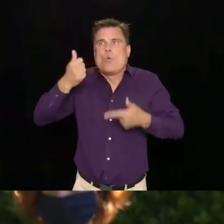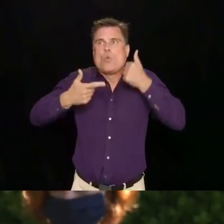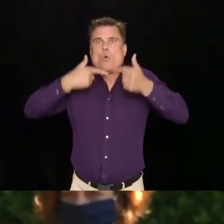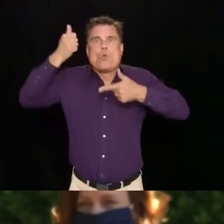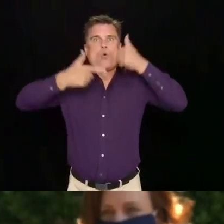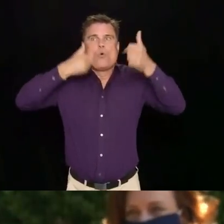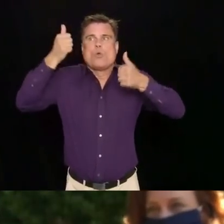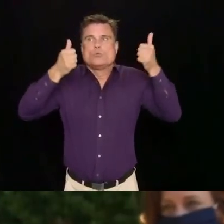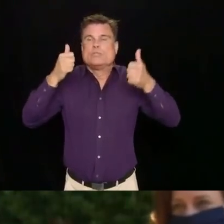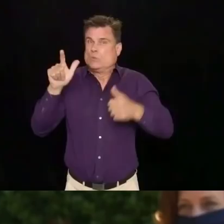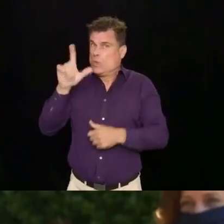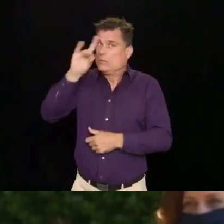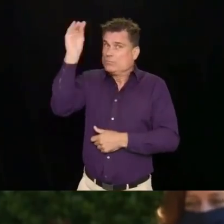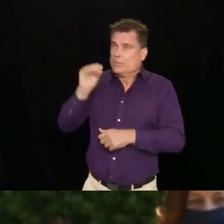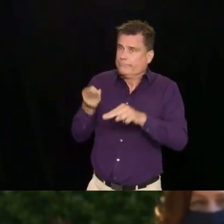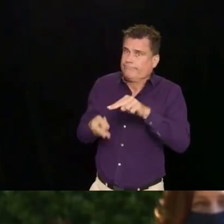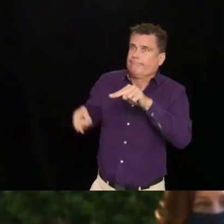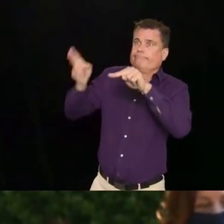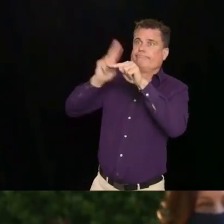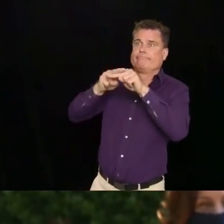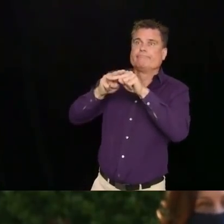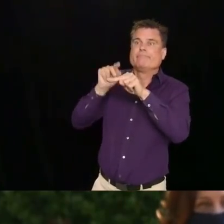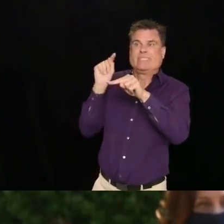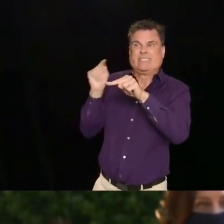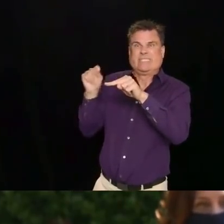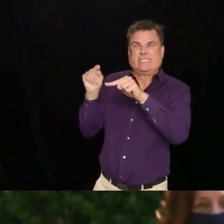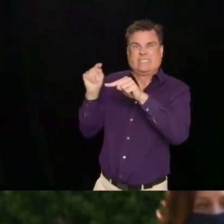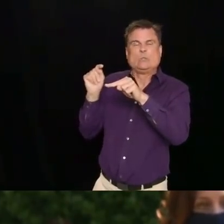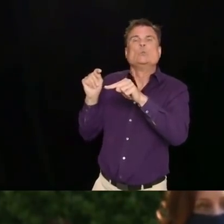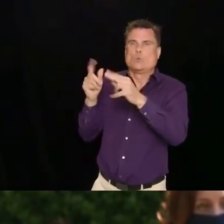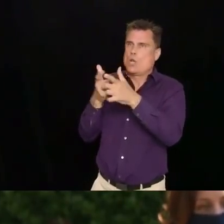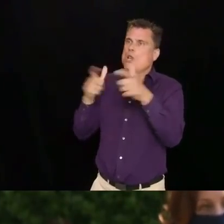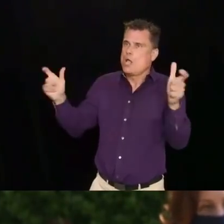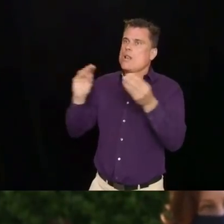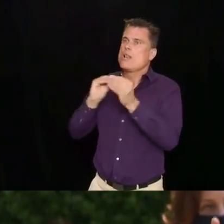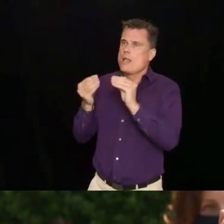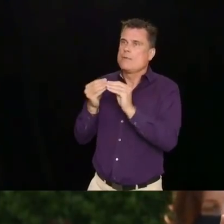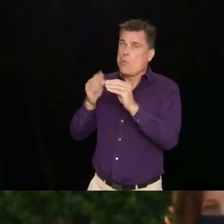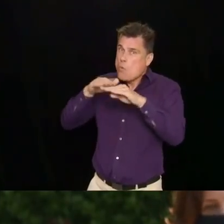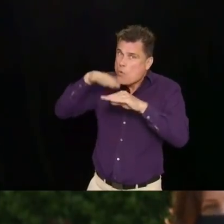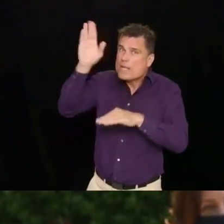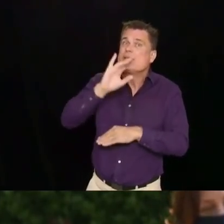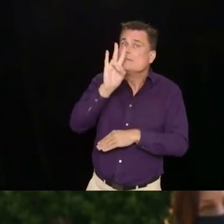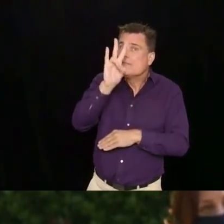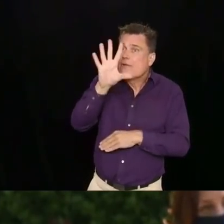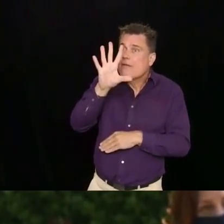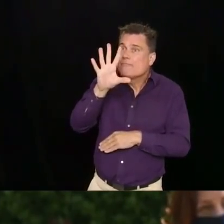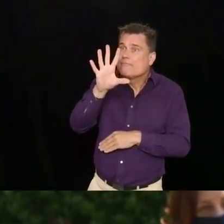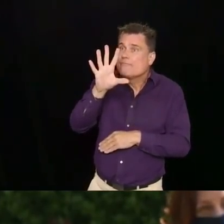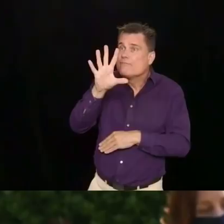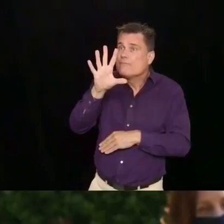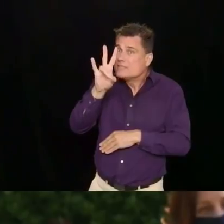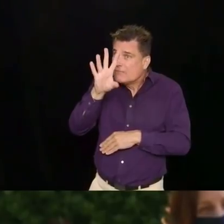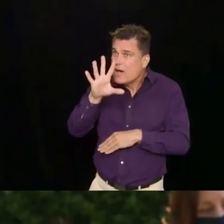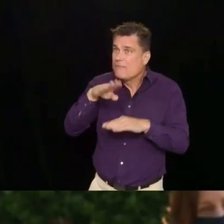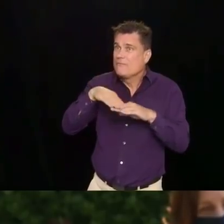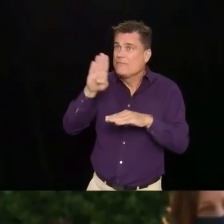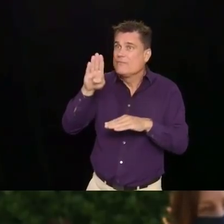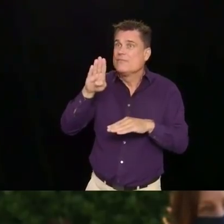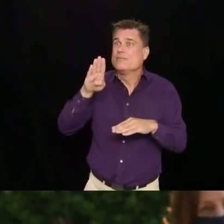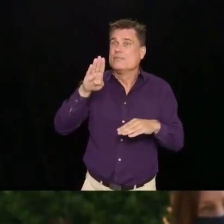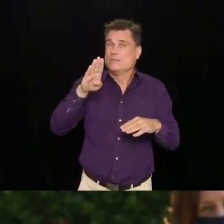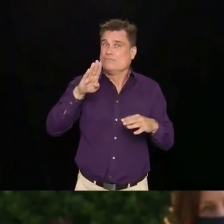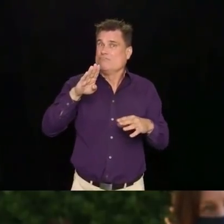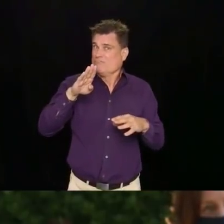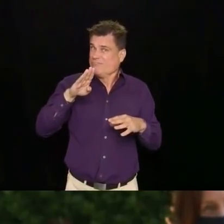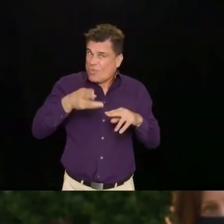substantial, enormous increase in the number of people over 75. Not seniors over 65, but over 75, which